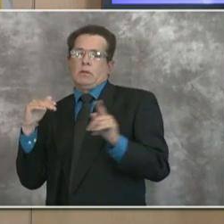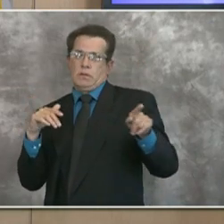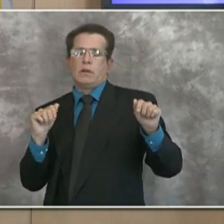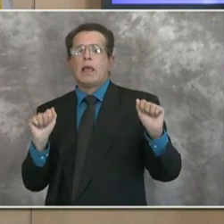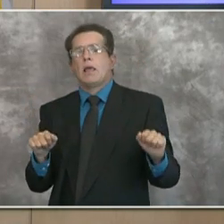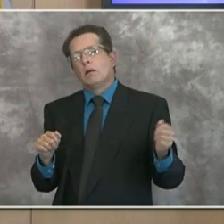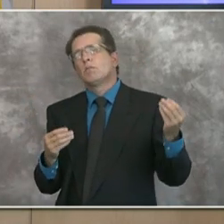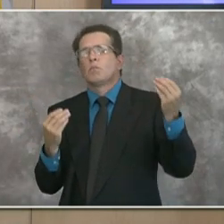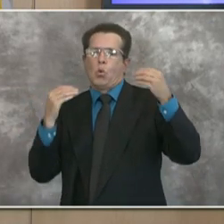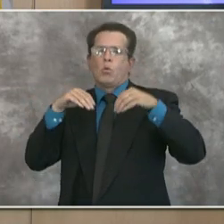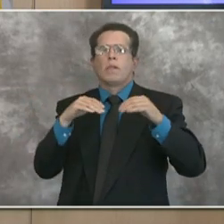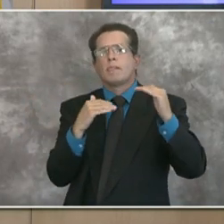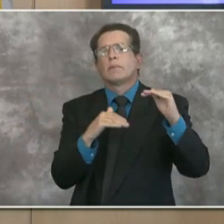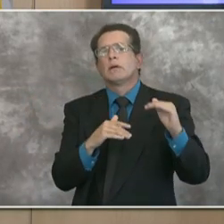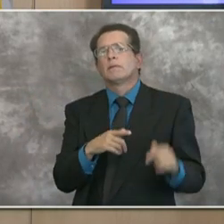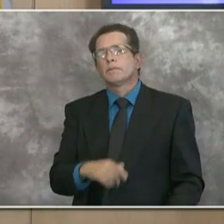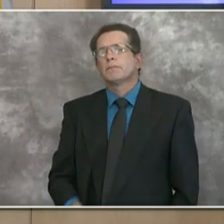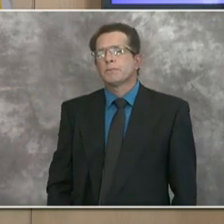things.